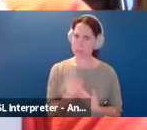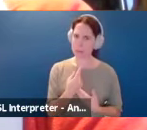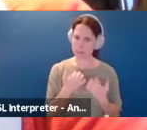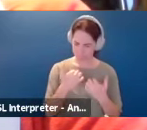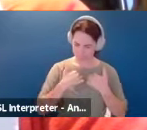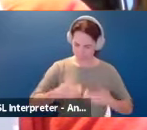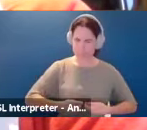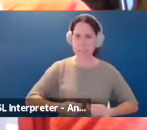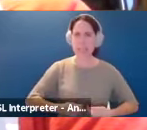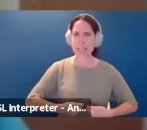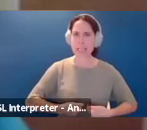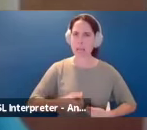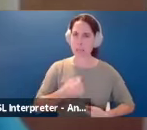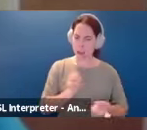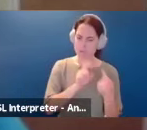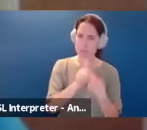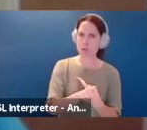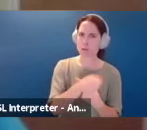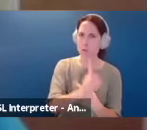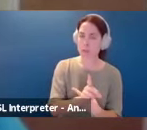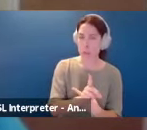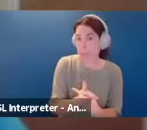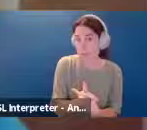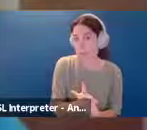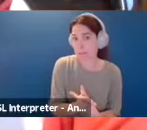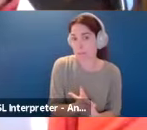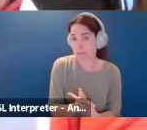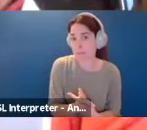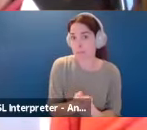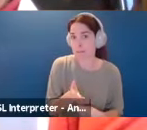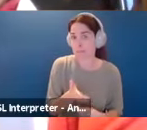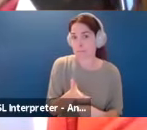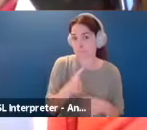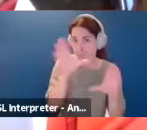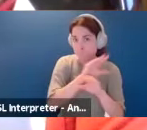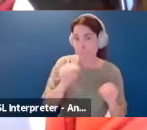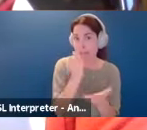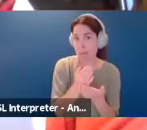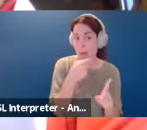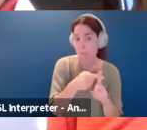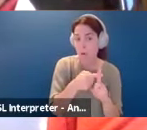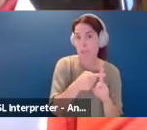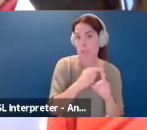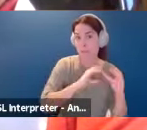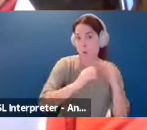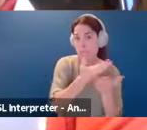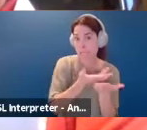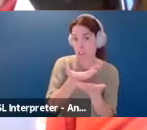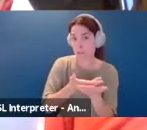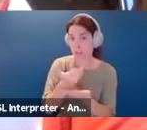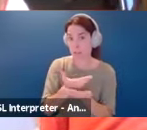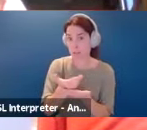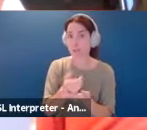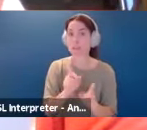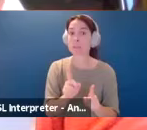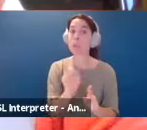conversations and one thing i came up with as a result of this is i was suggesting to people i